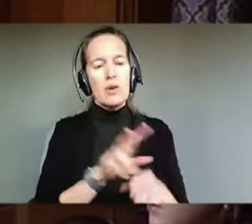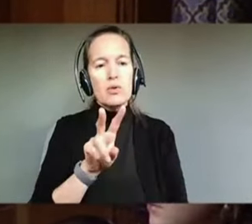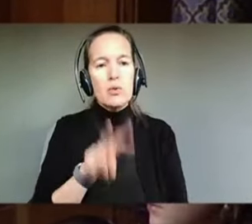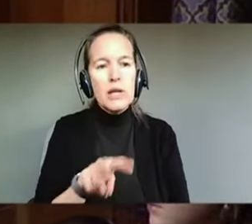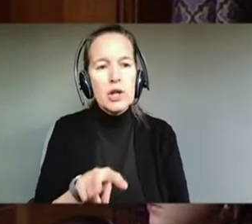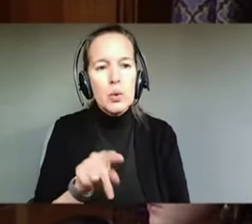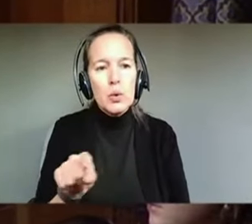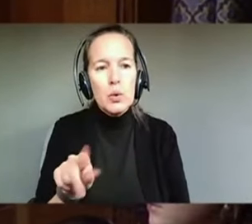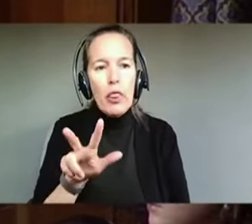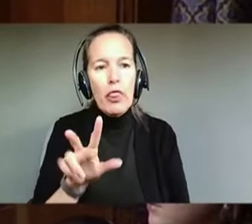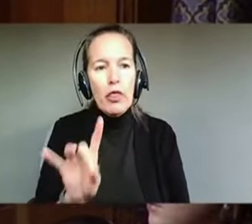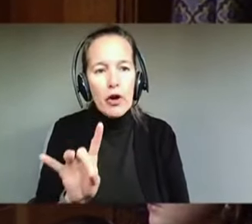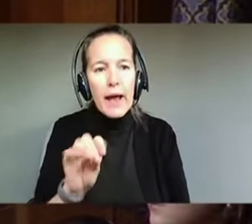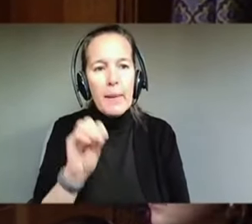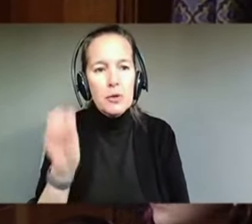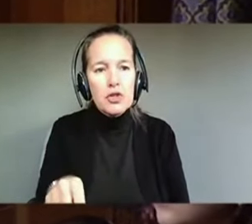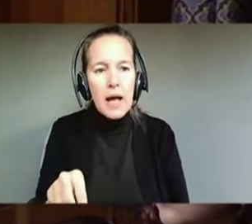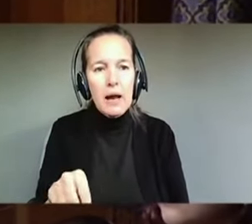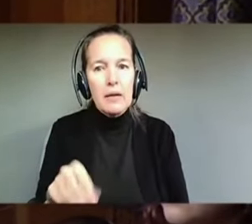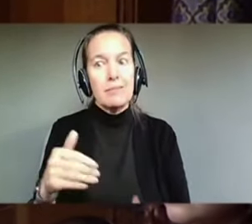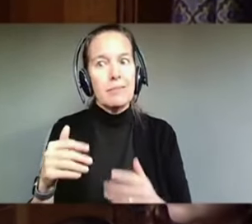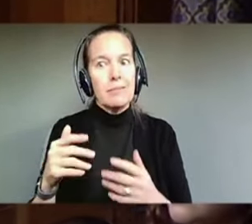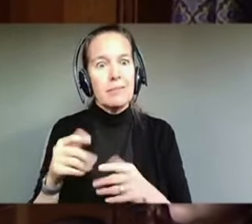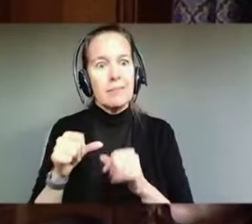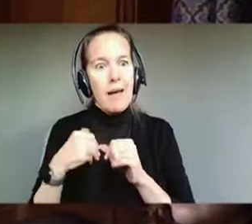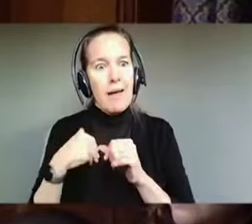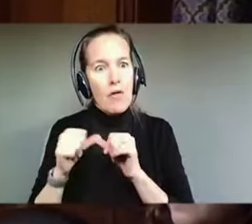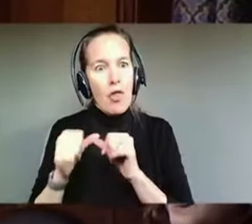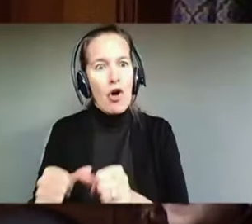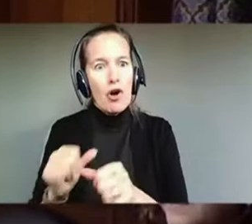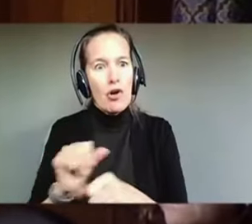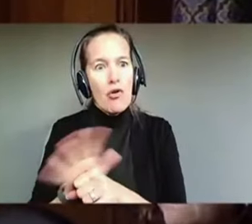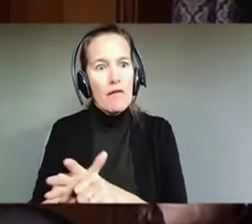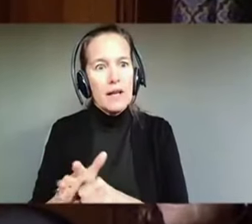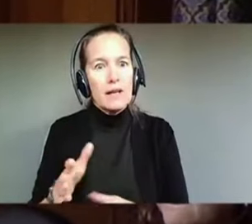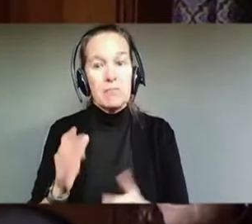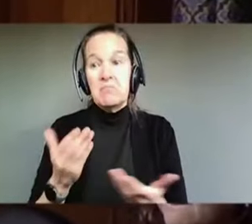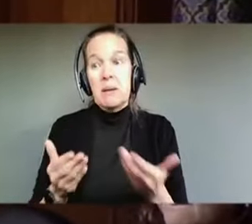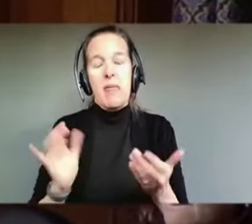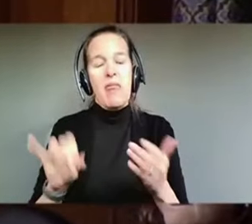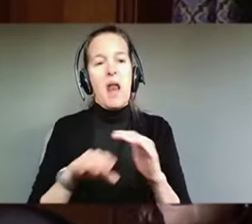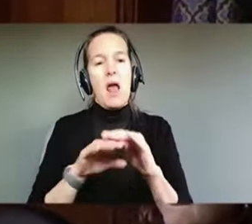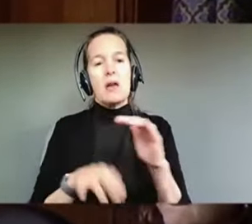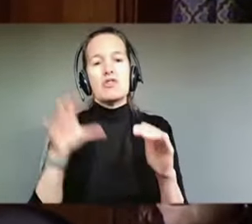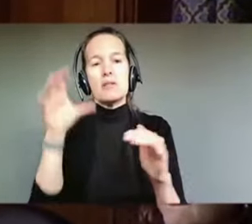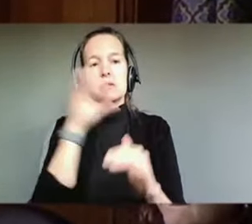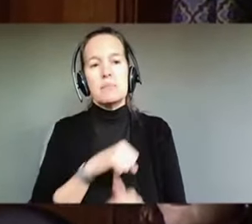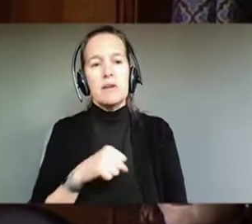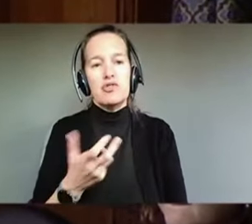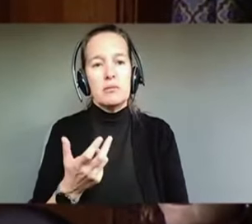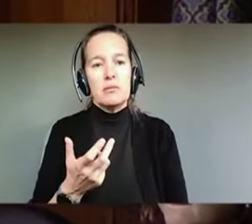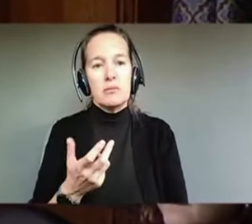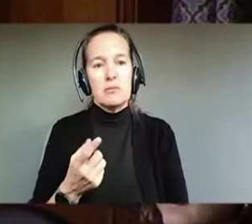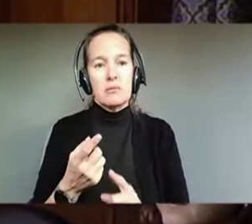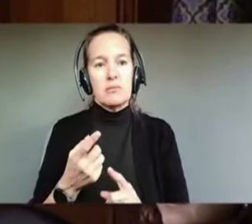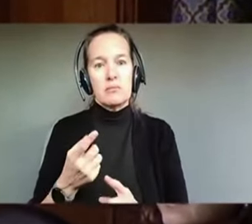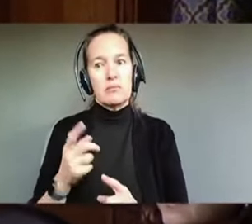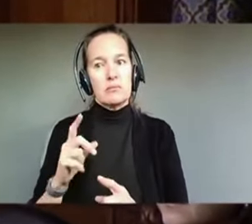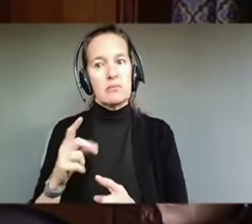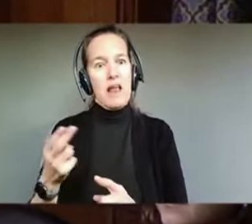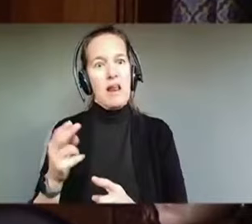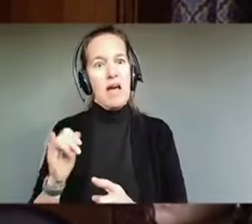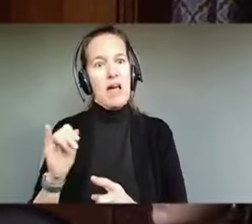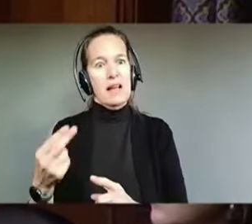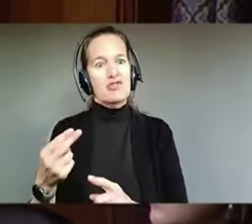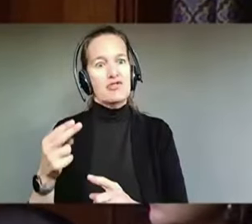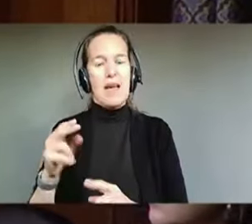38% who have long COVID. And that may be an underestimation, according to NIH. So even as we talk